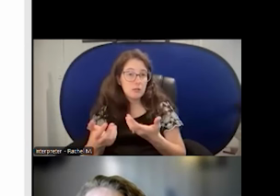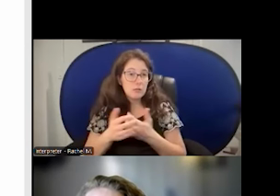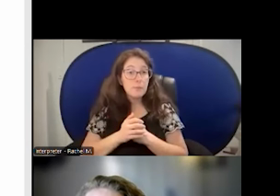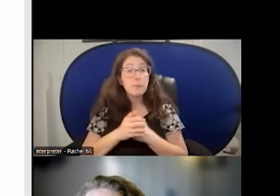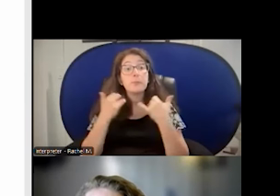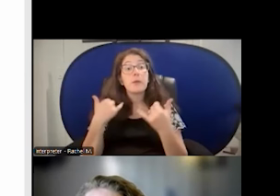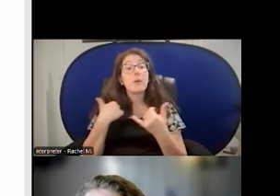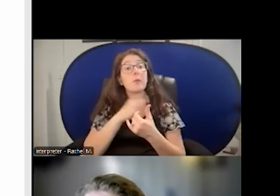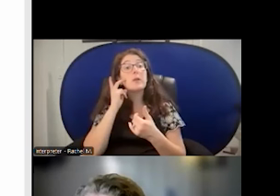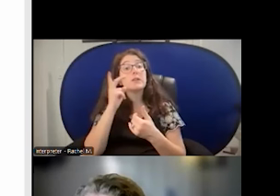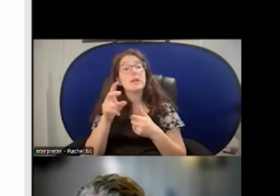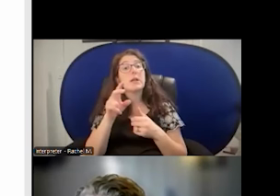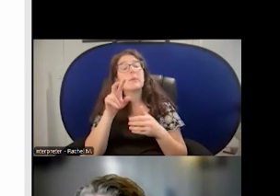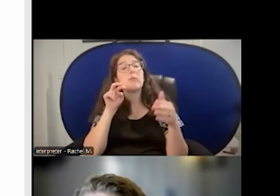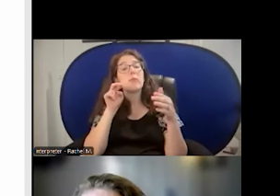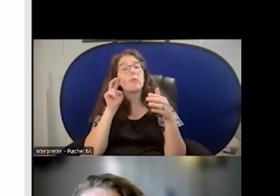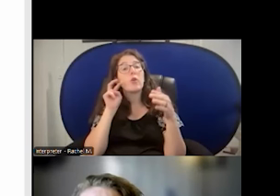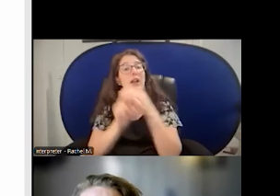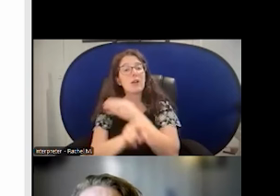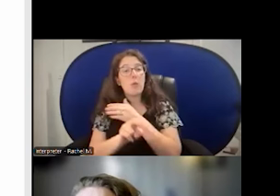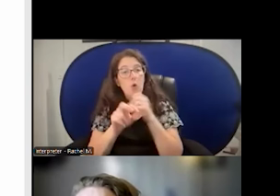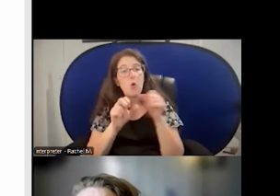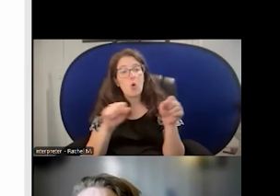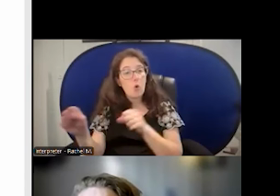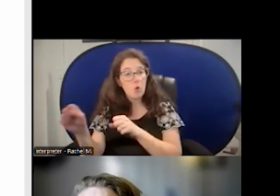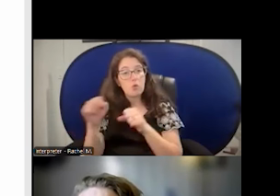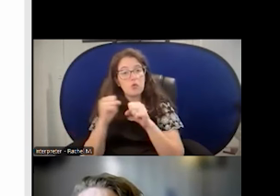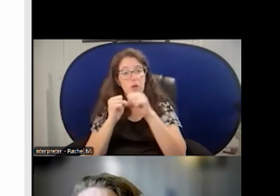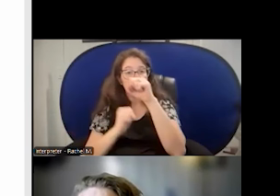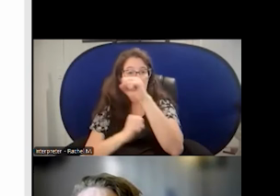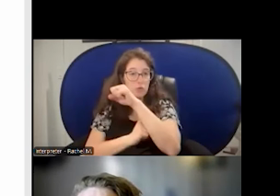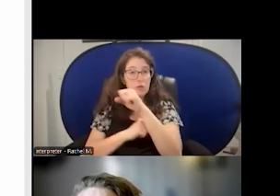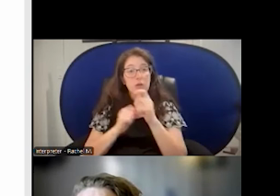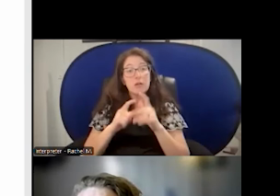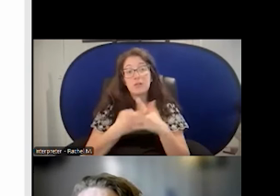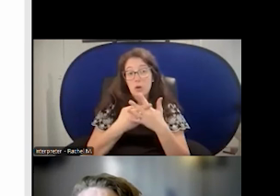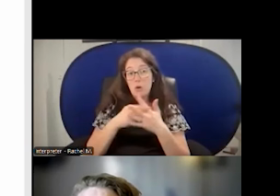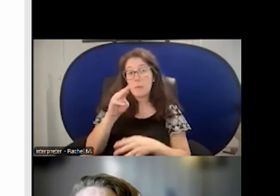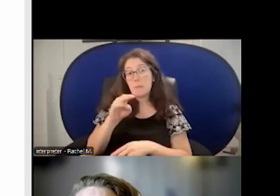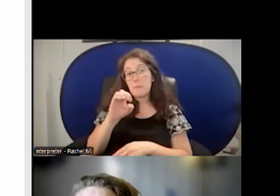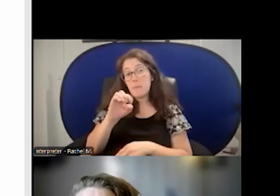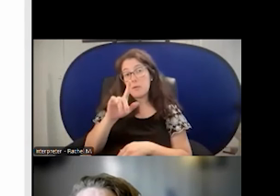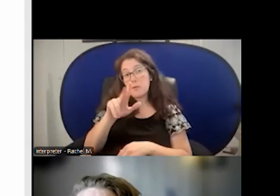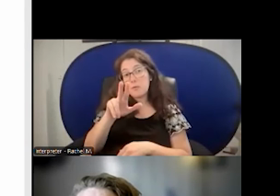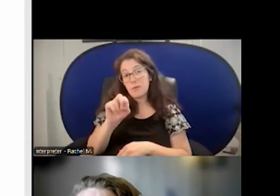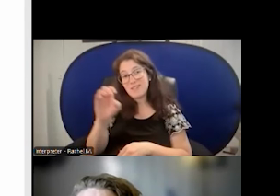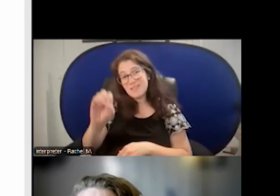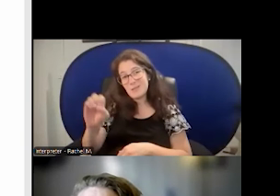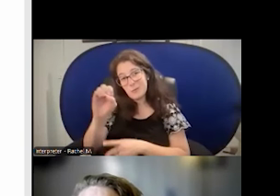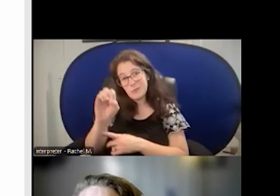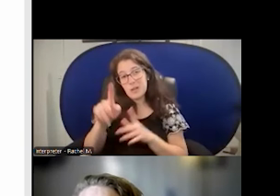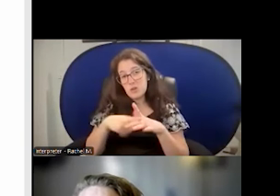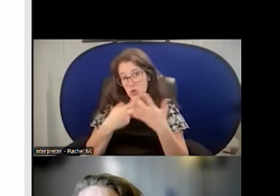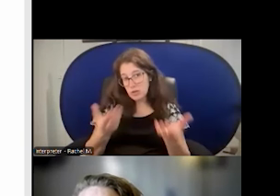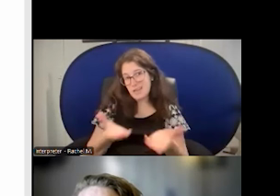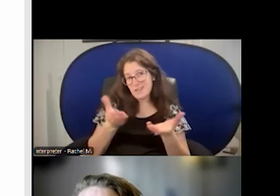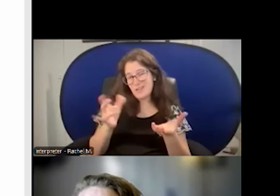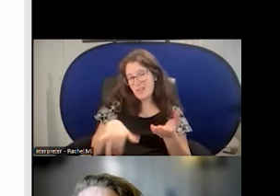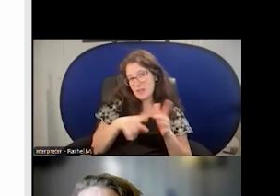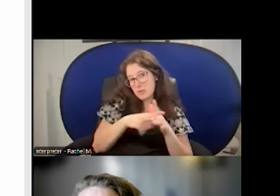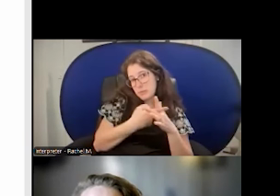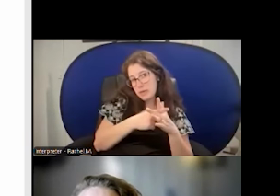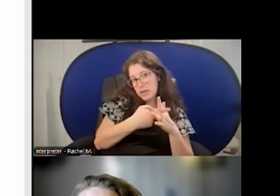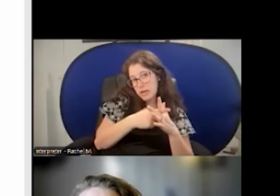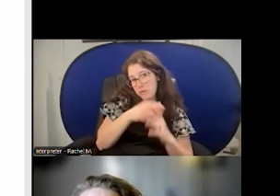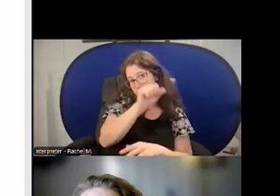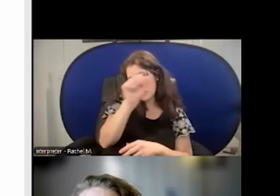predictable structures here. So I always start with a module 0, start here. So this is the beginning of the term. And this tells the